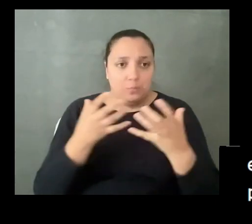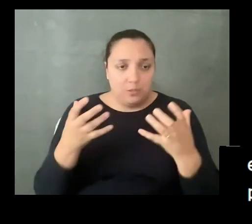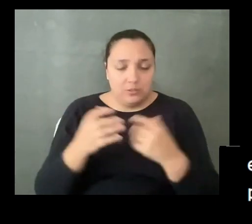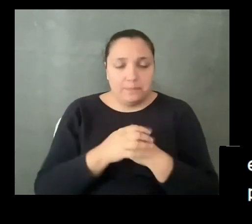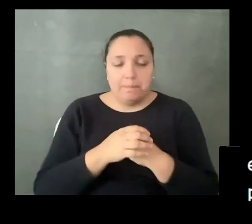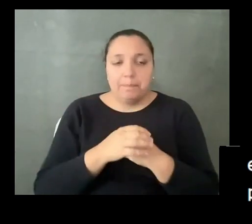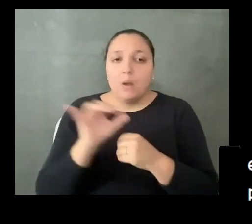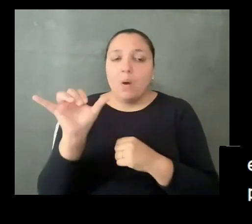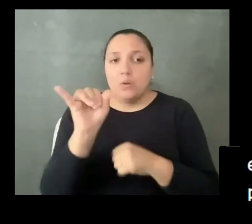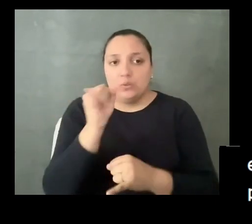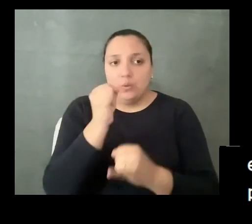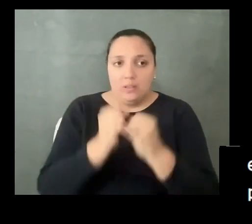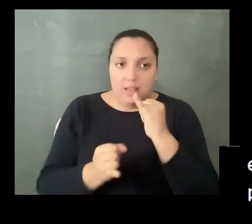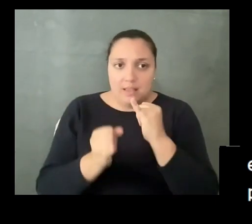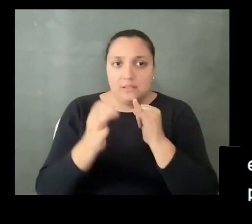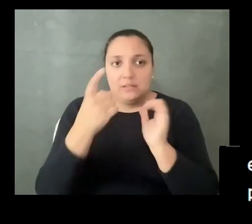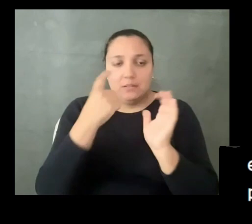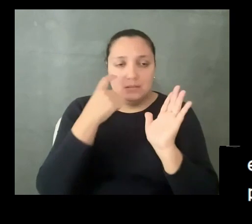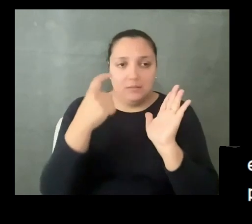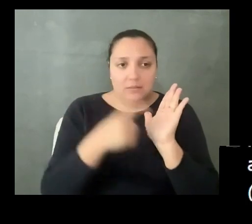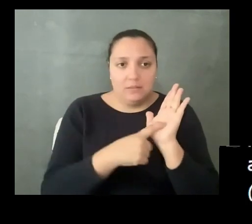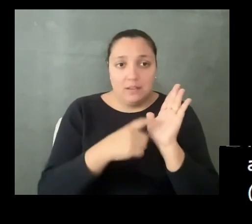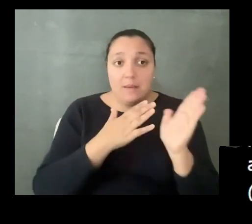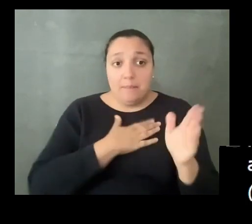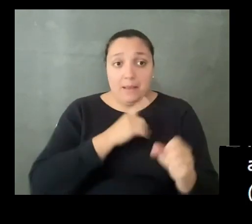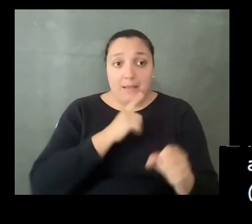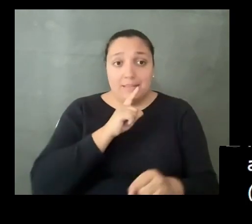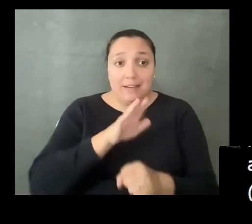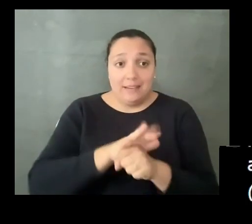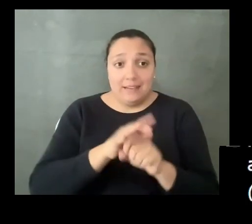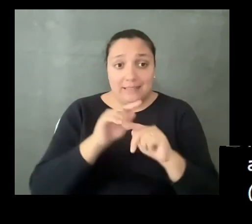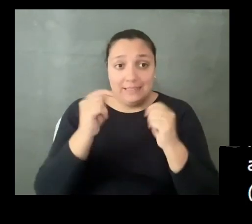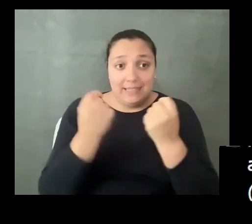to acknowledge my dedicated team from the ConnectALL office.